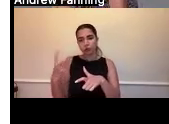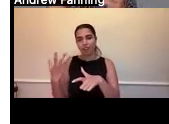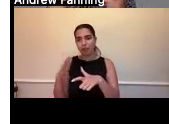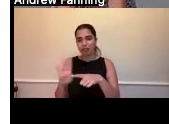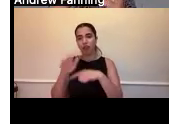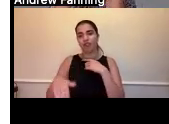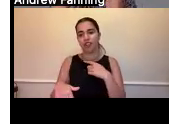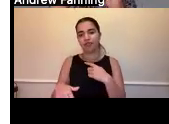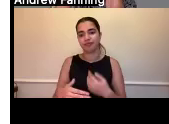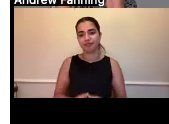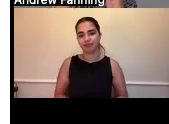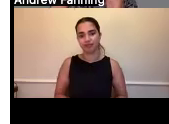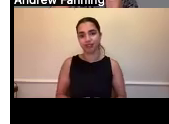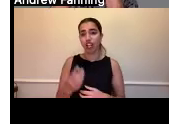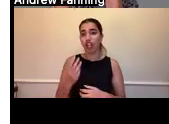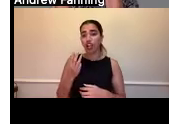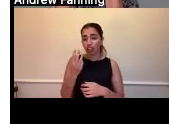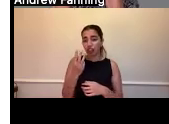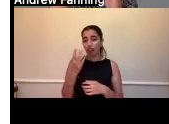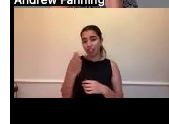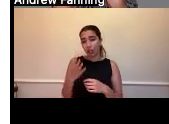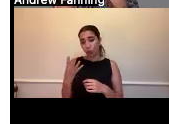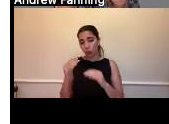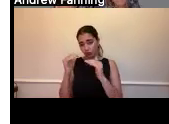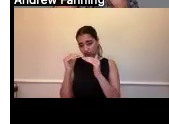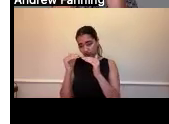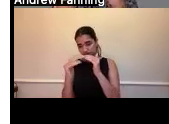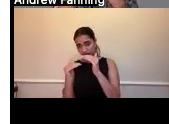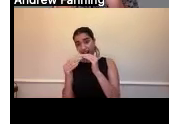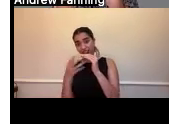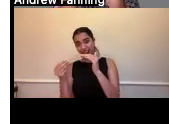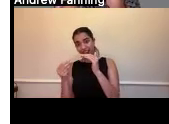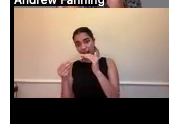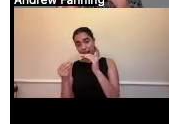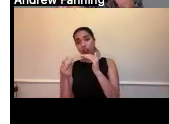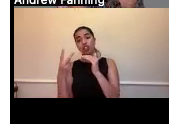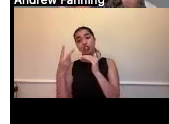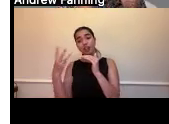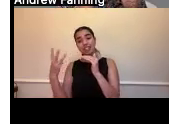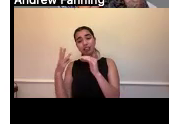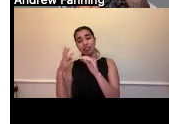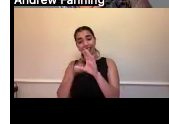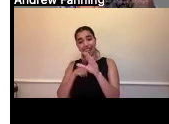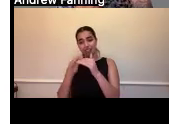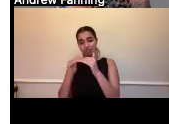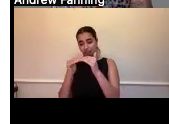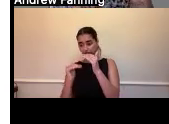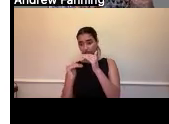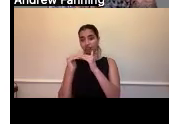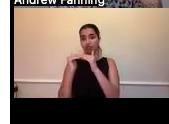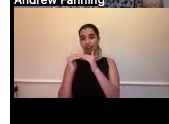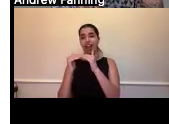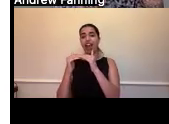gap below the boundary in 2000 was closed over that 23-year period, and that there was only 5% of the safe